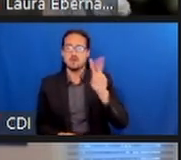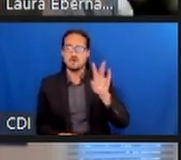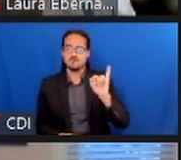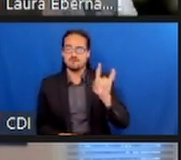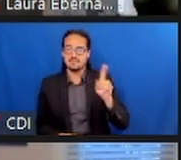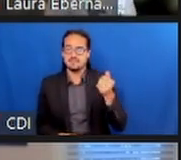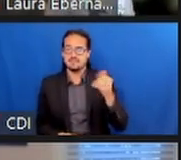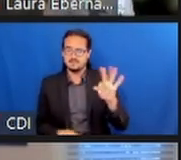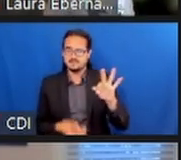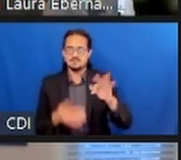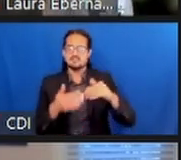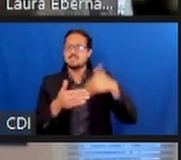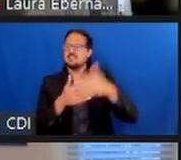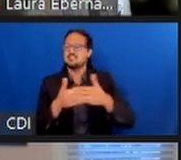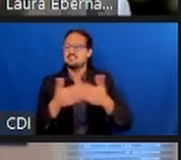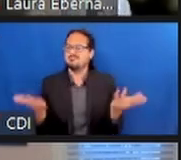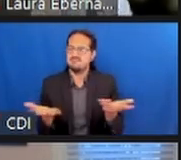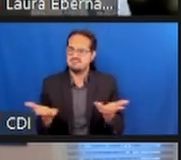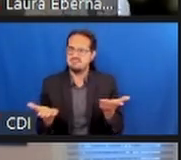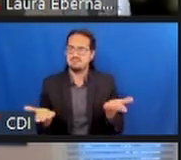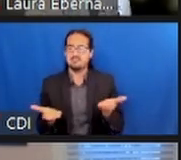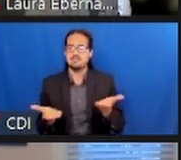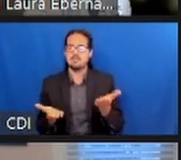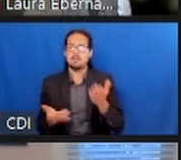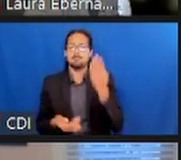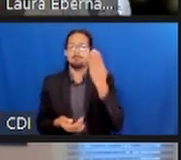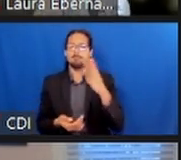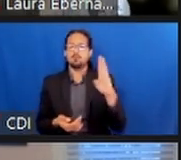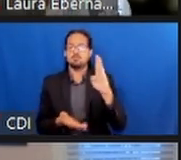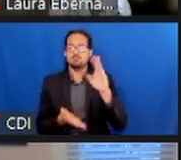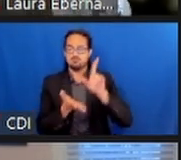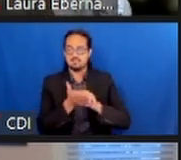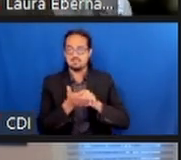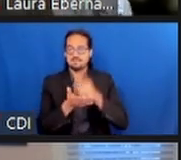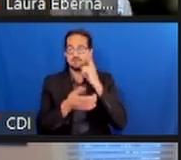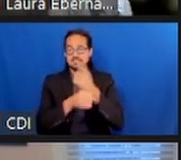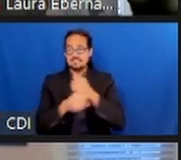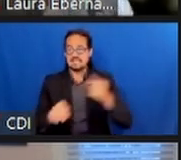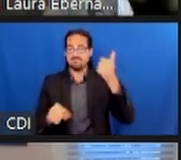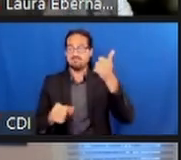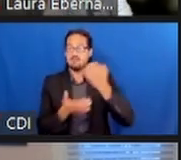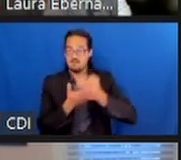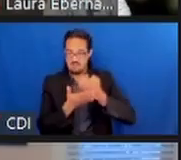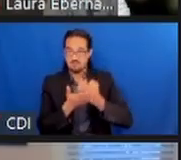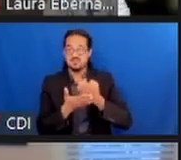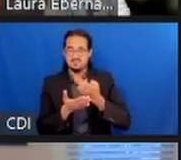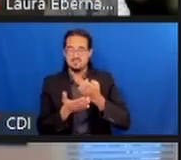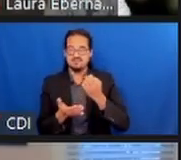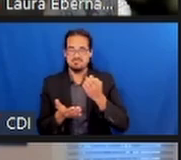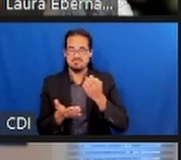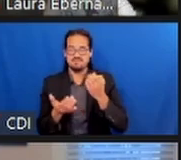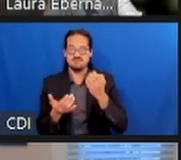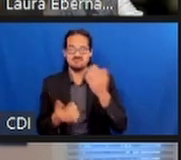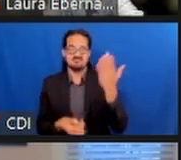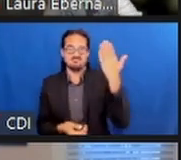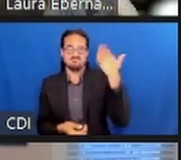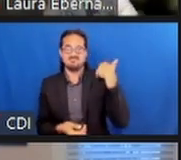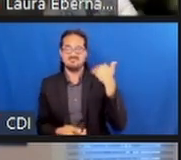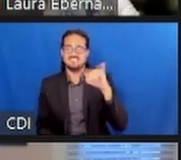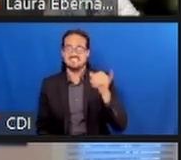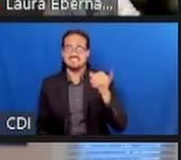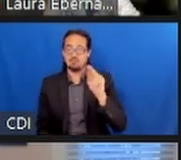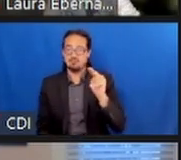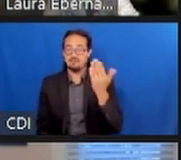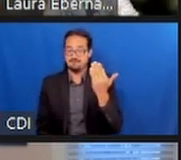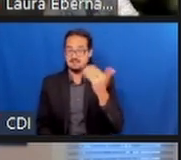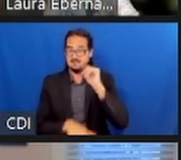going away next Tuesday, June 15th, our local community and our statewide economy are going to get a lot